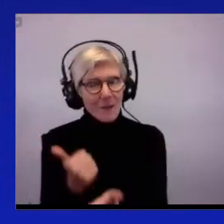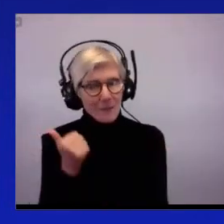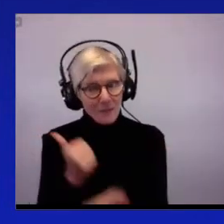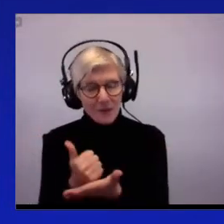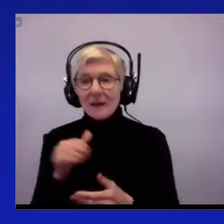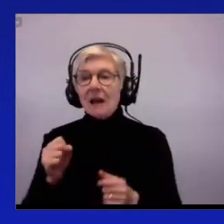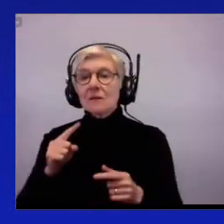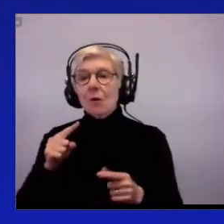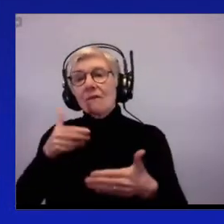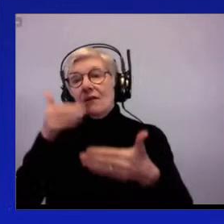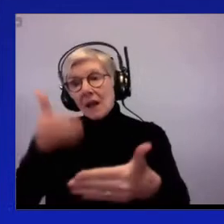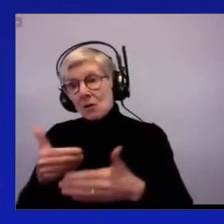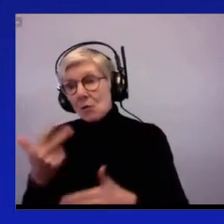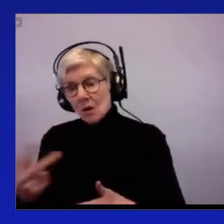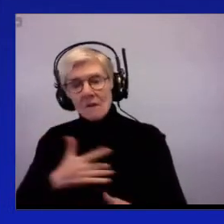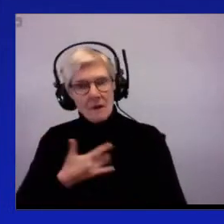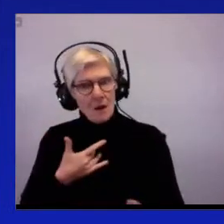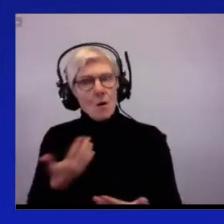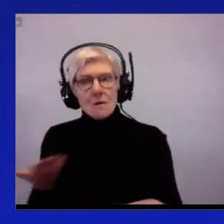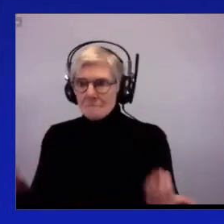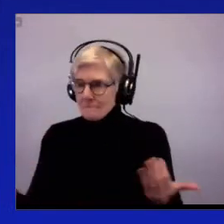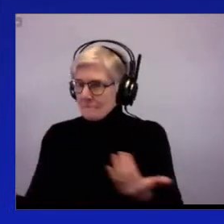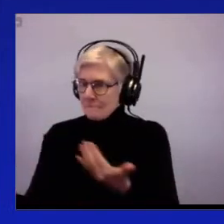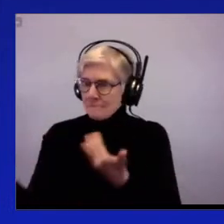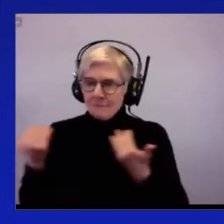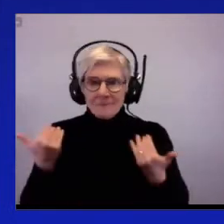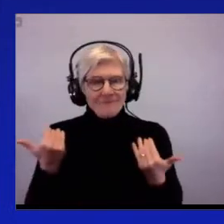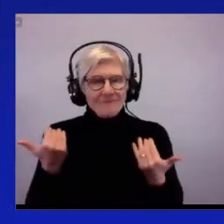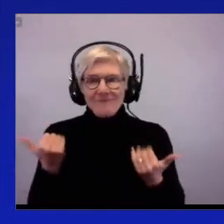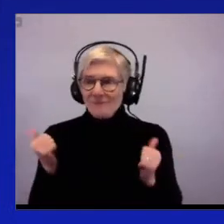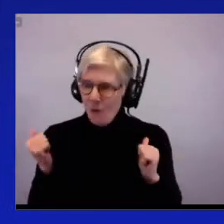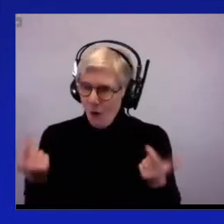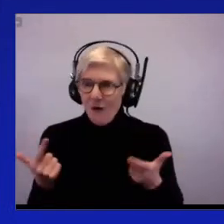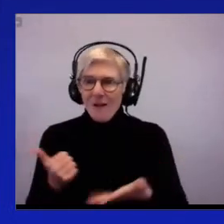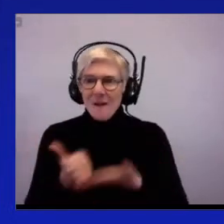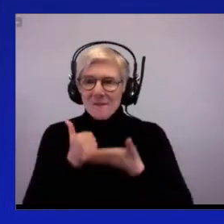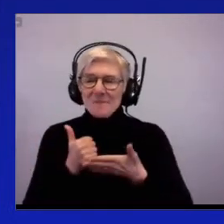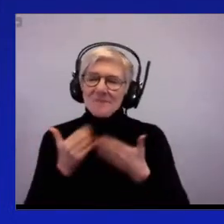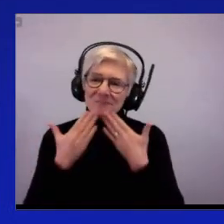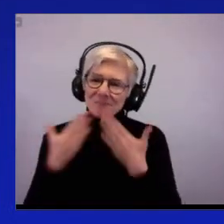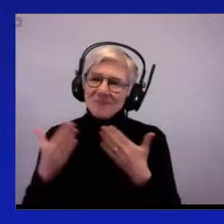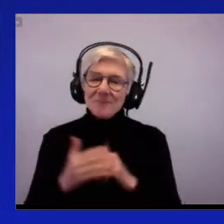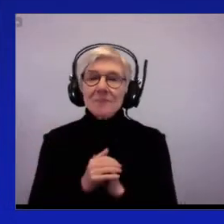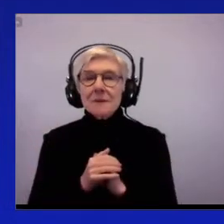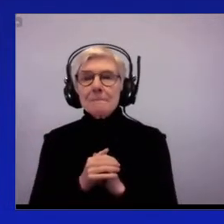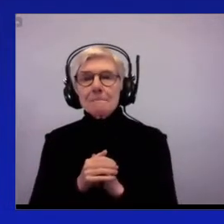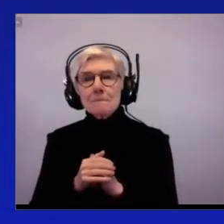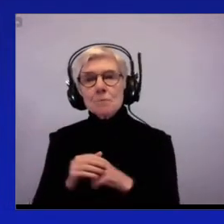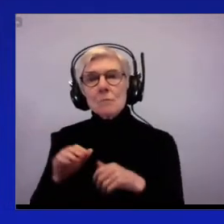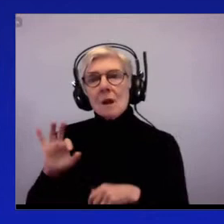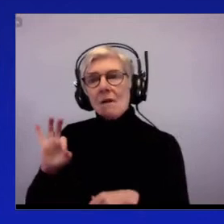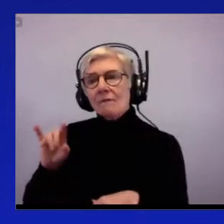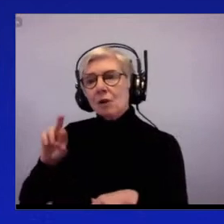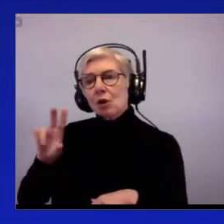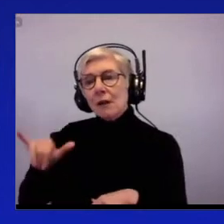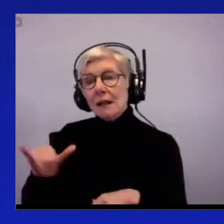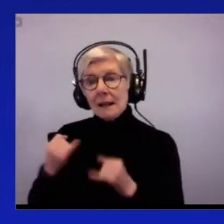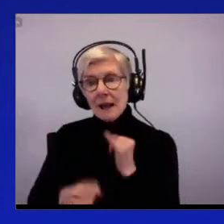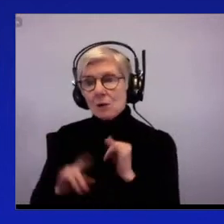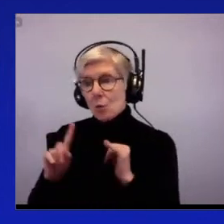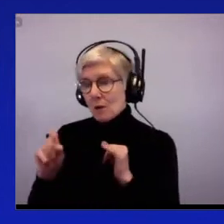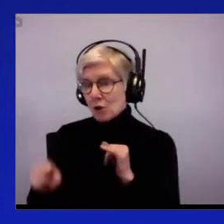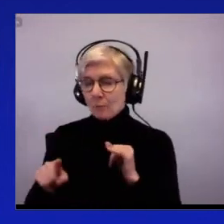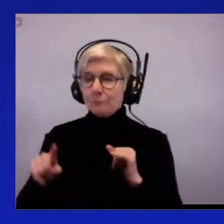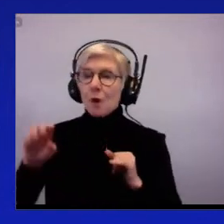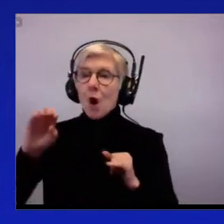people who typically give vaccines. Okay, the final one for me is Ottawa as a capital